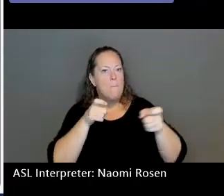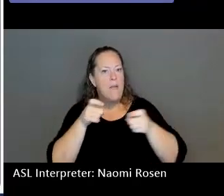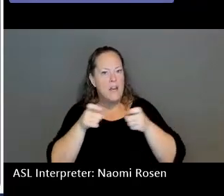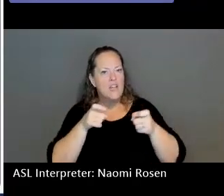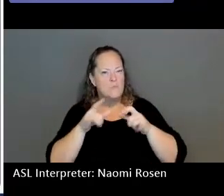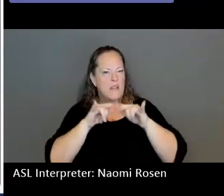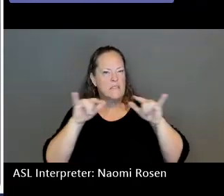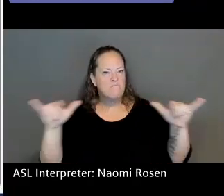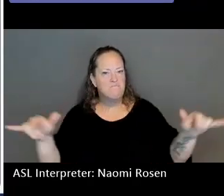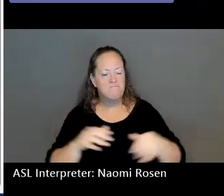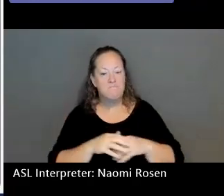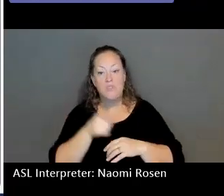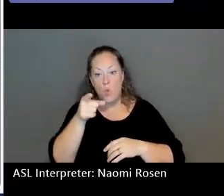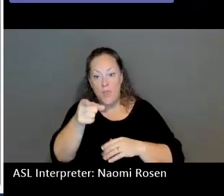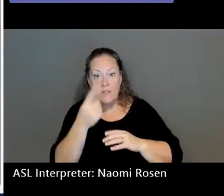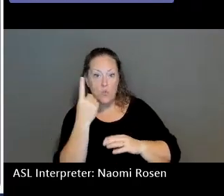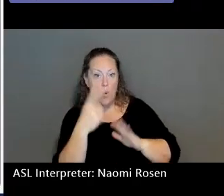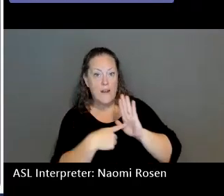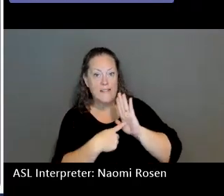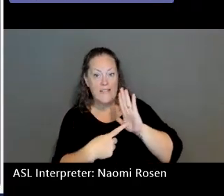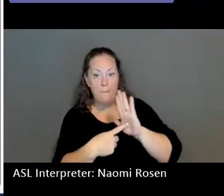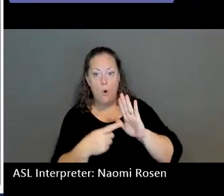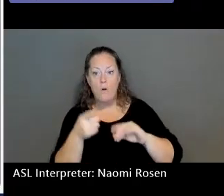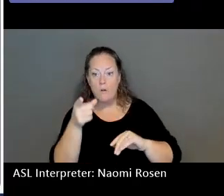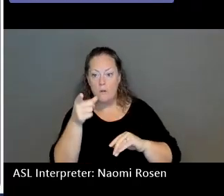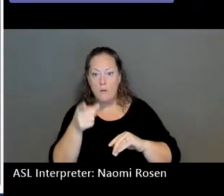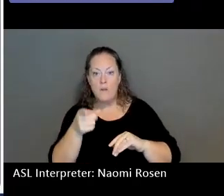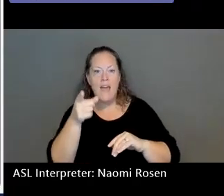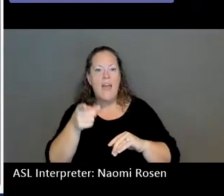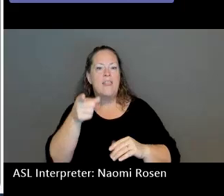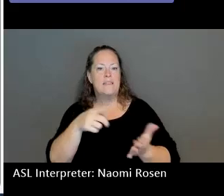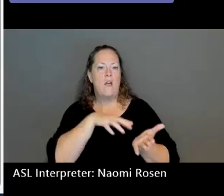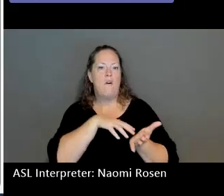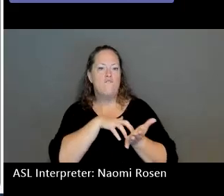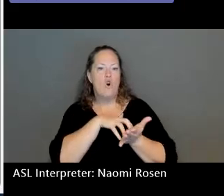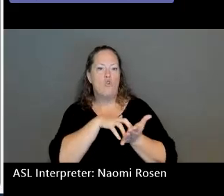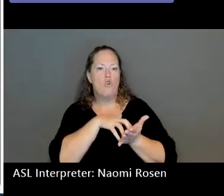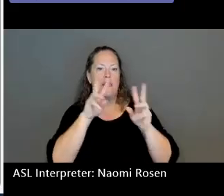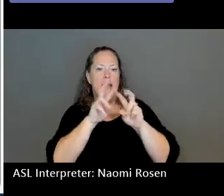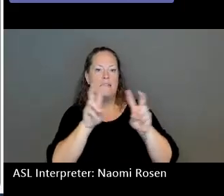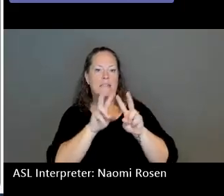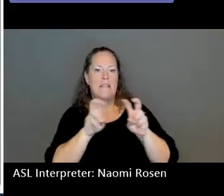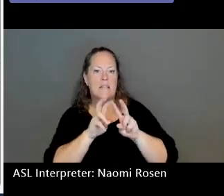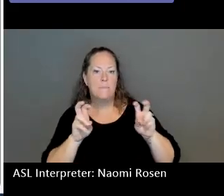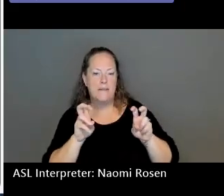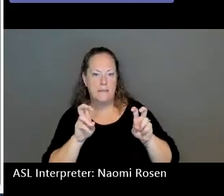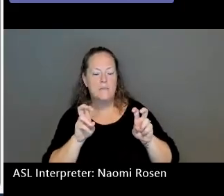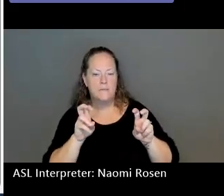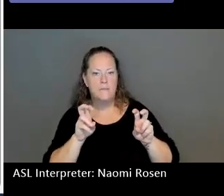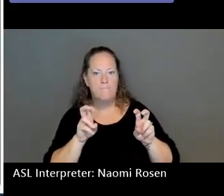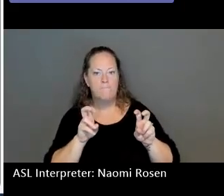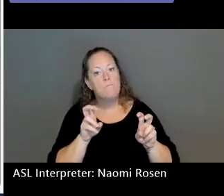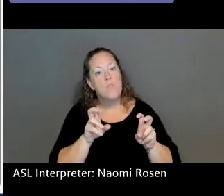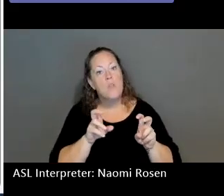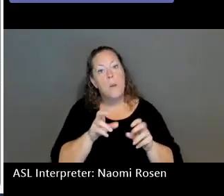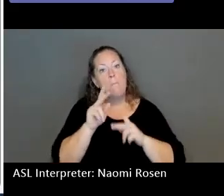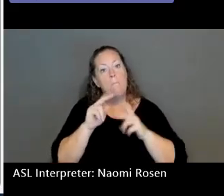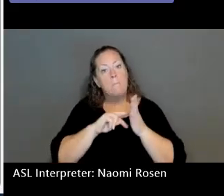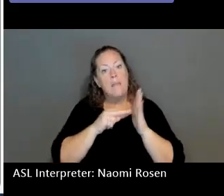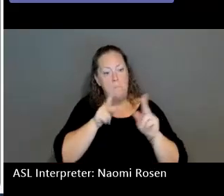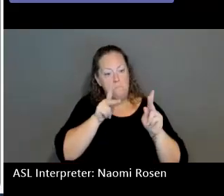this is an example. This is like a vulnerability assessment that the person or the group